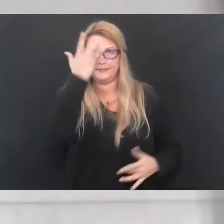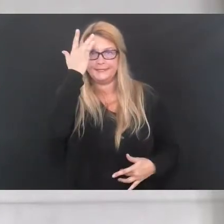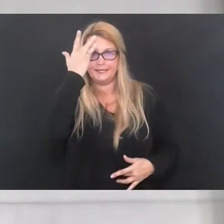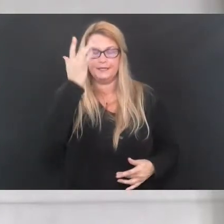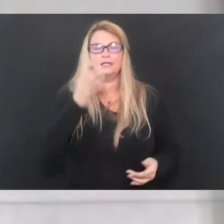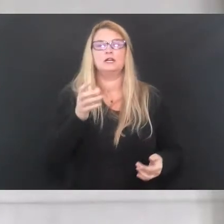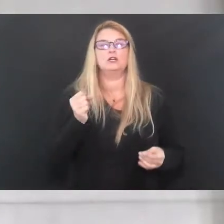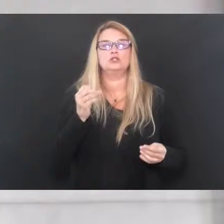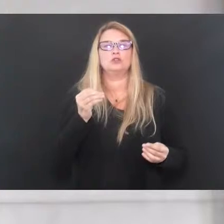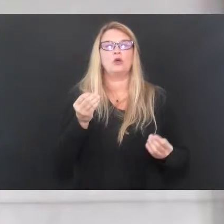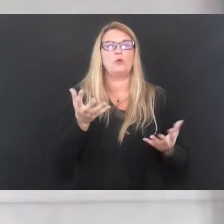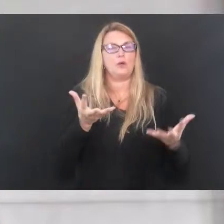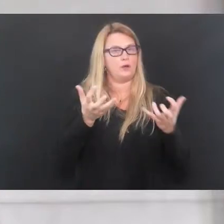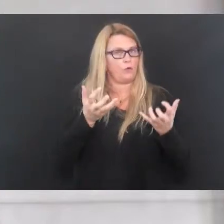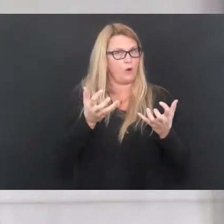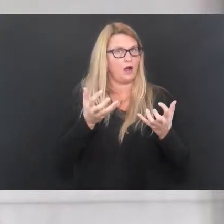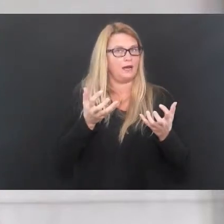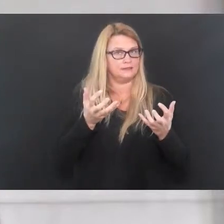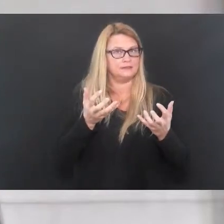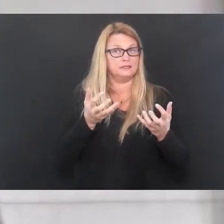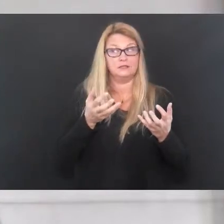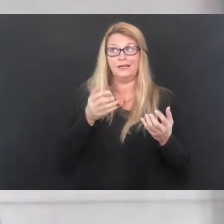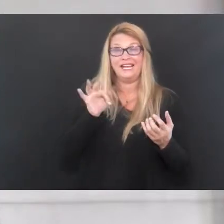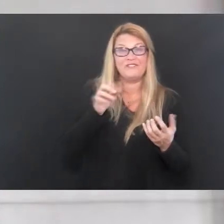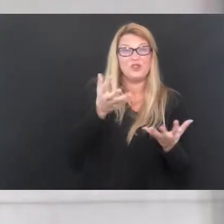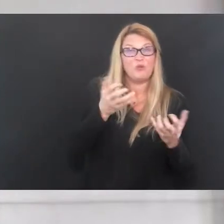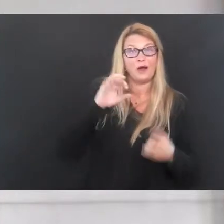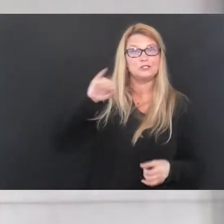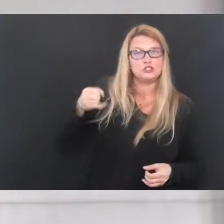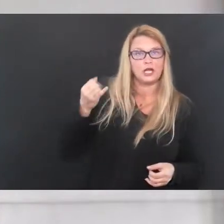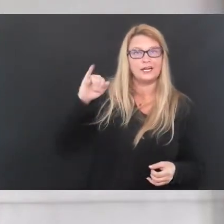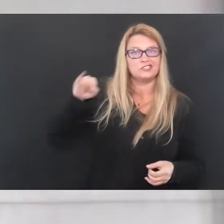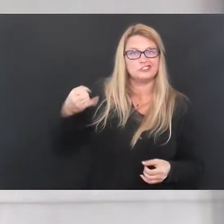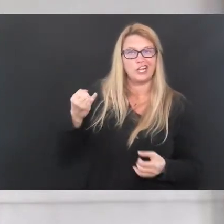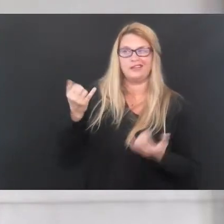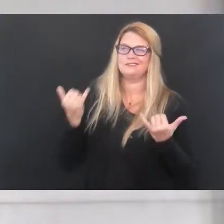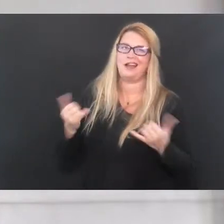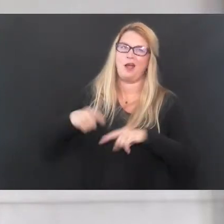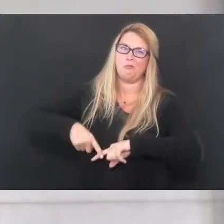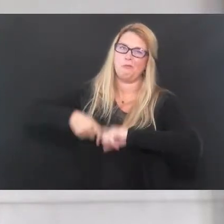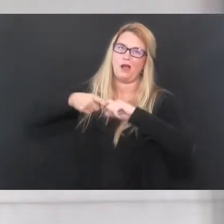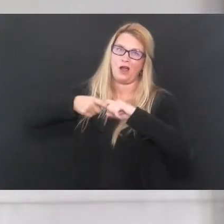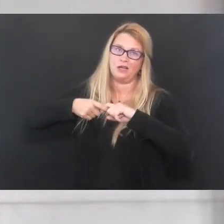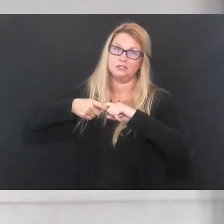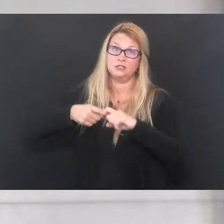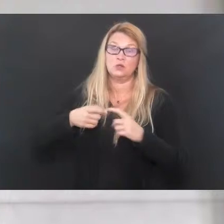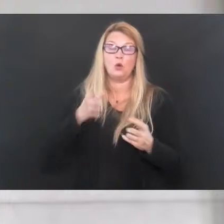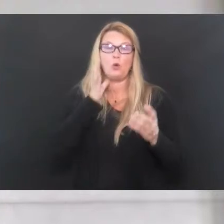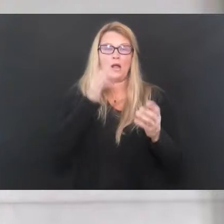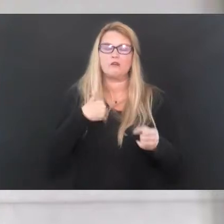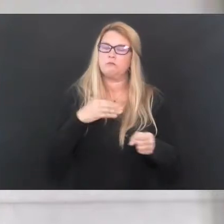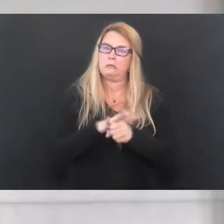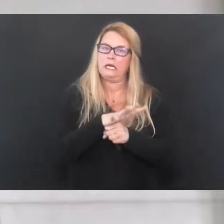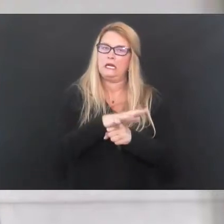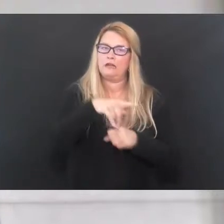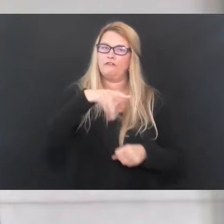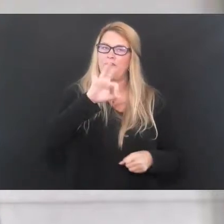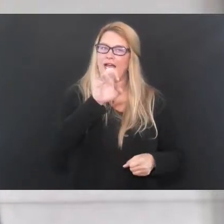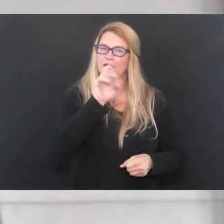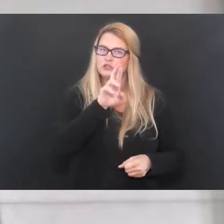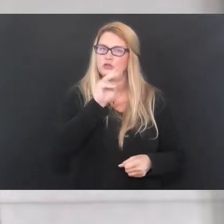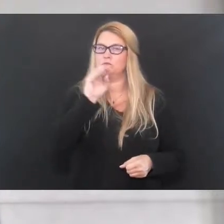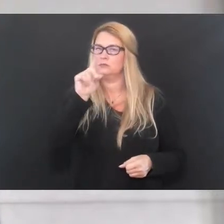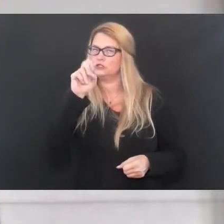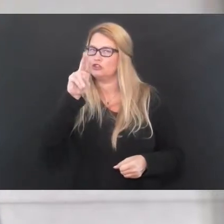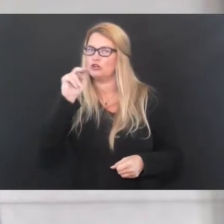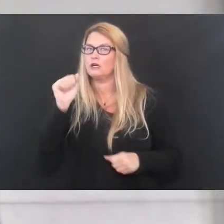we want, if someone was wanting the Johnson & Johnson vaccine, which is on pause right now, we have plenty of Pfizer and Moderna available. So we